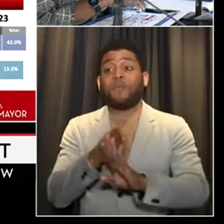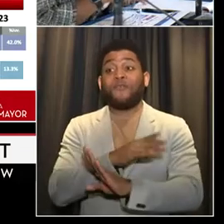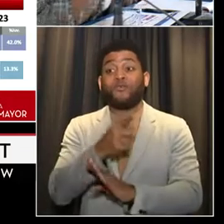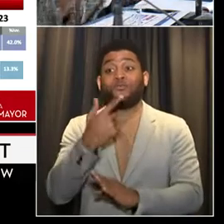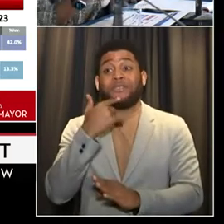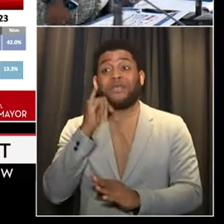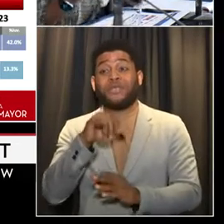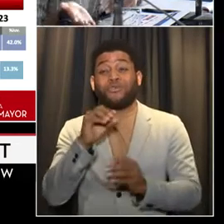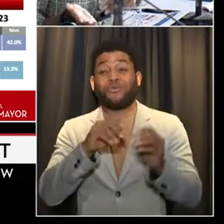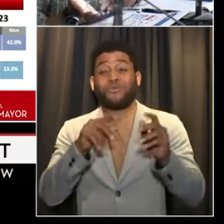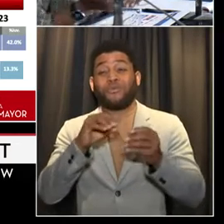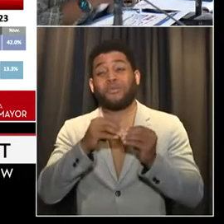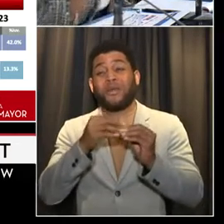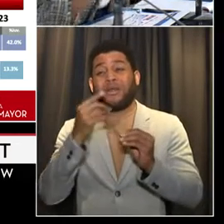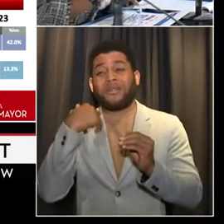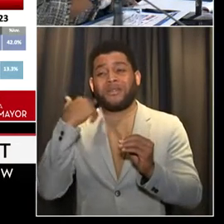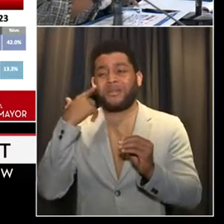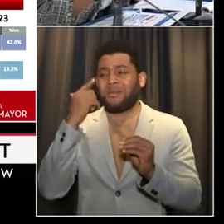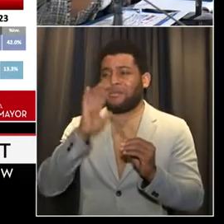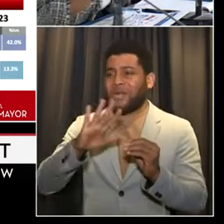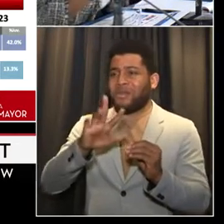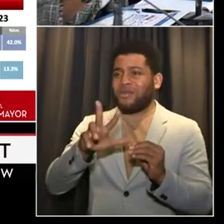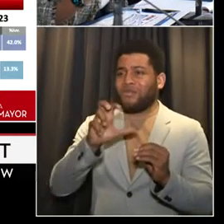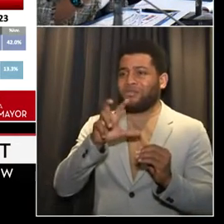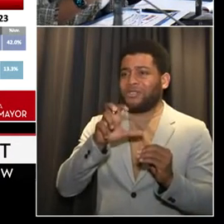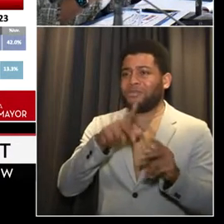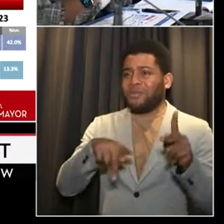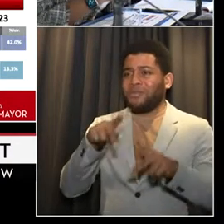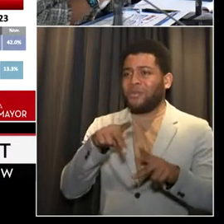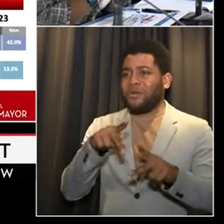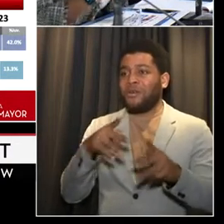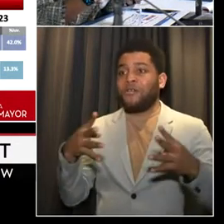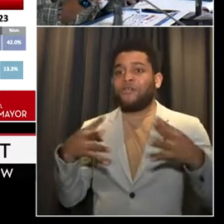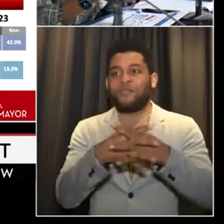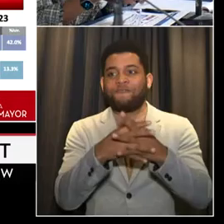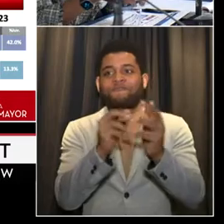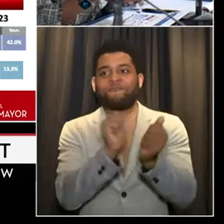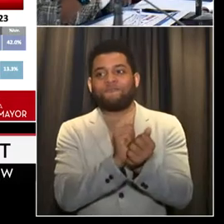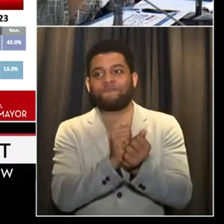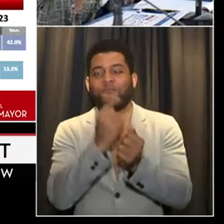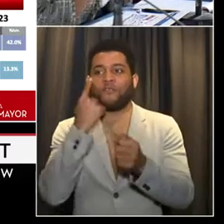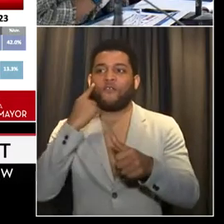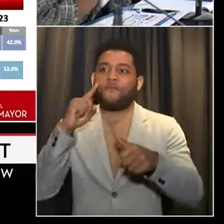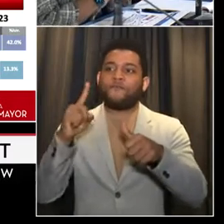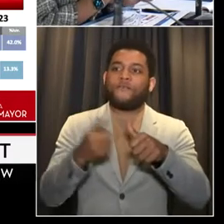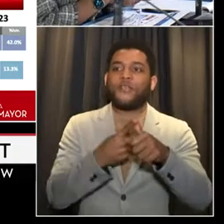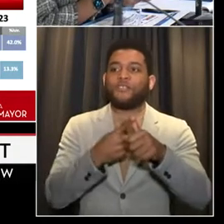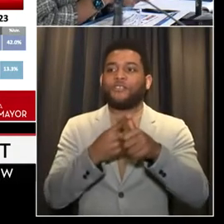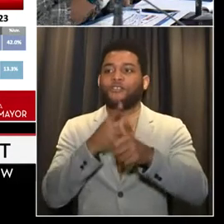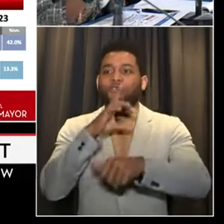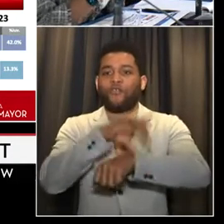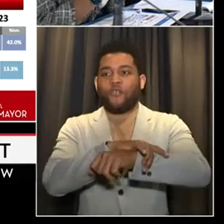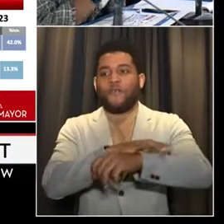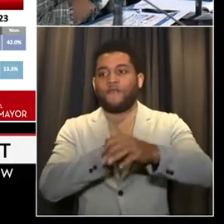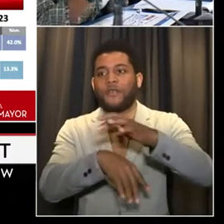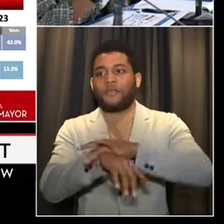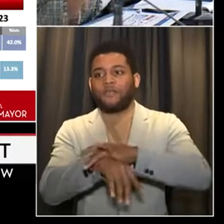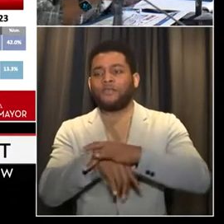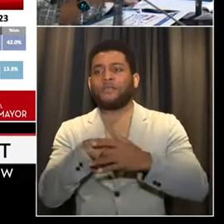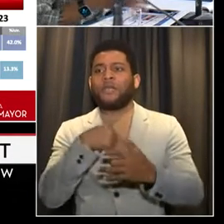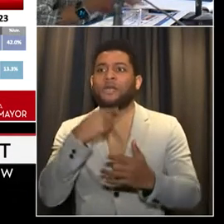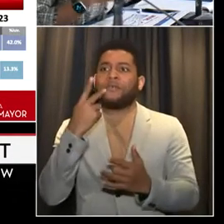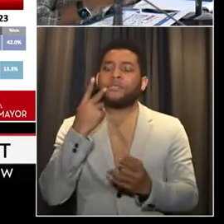young people who were arrested for violent crimes. It was their first arrest. We continue to see young people being involved in more violent activity as